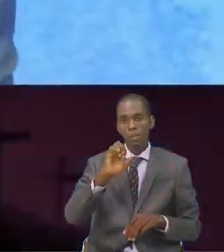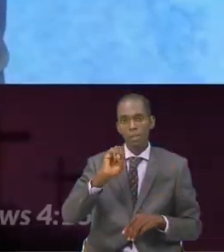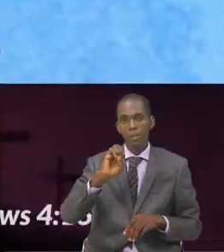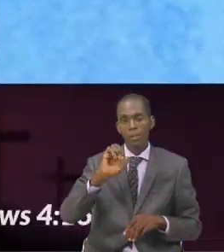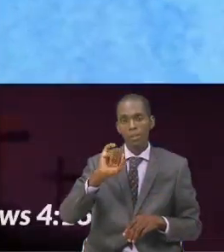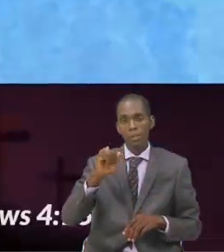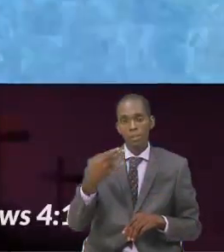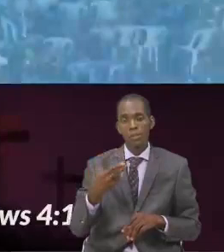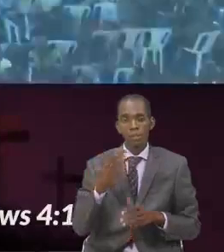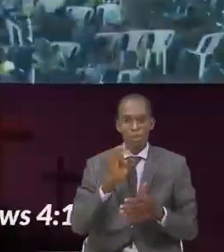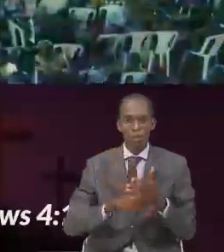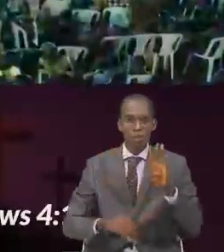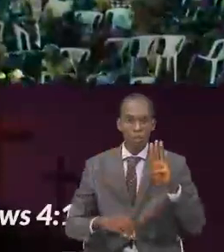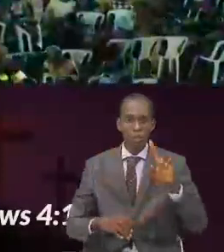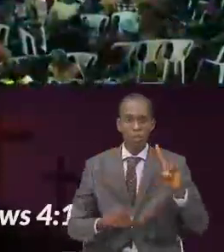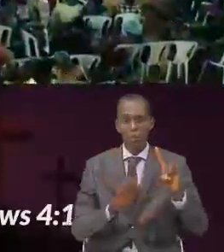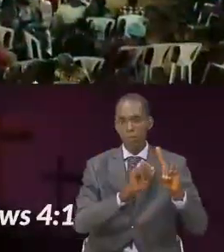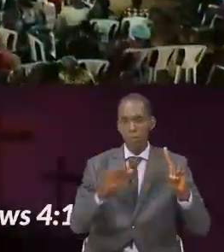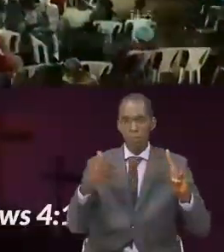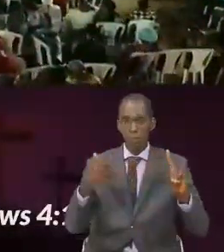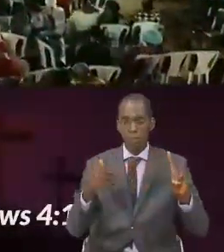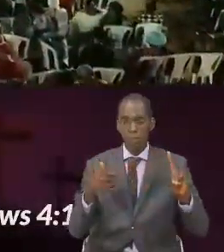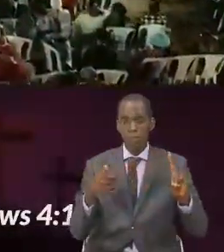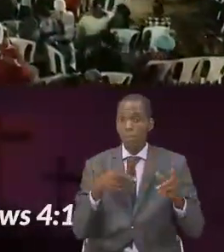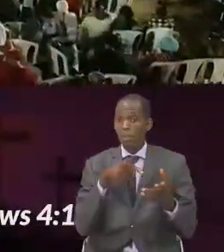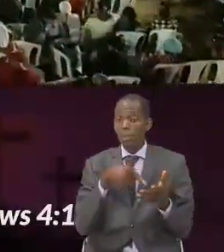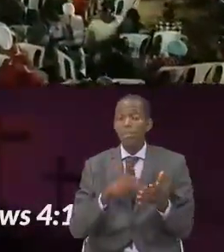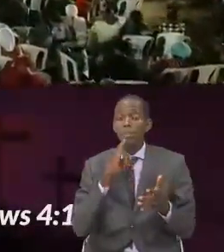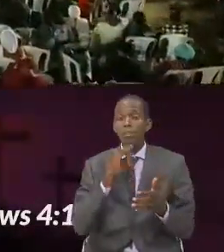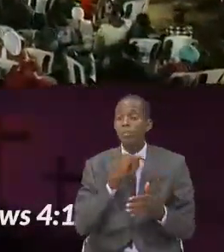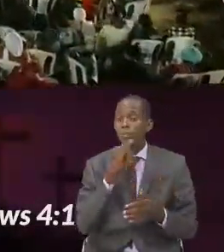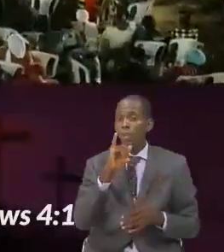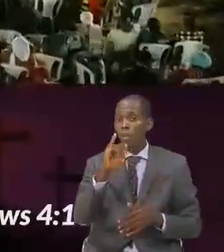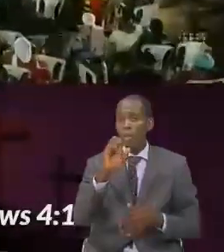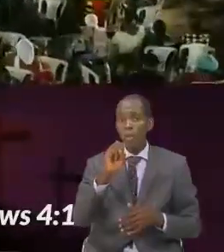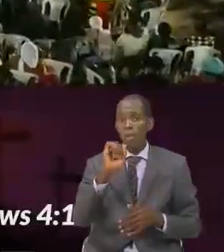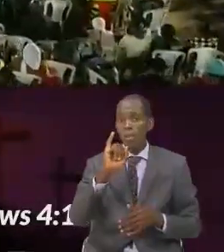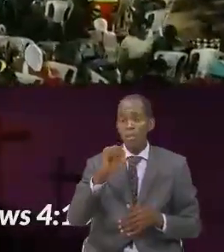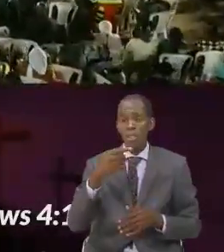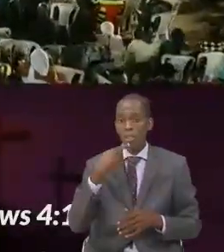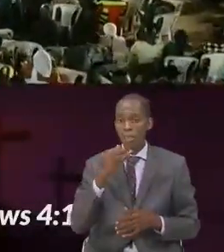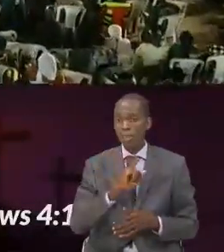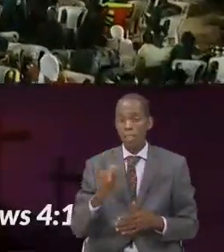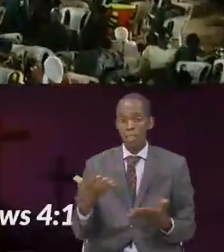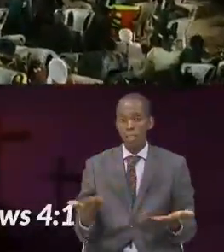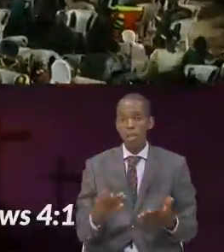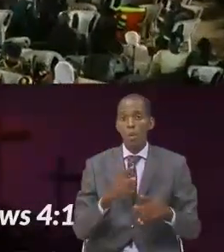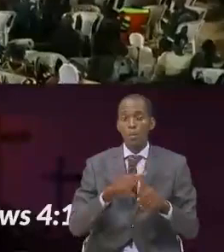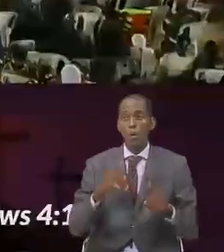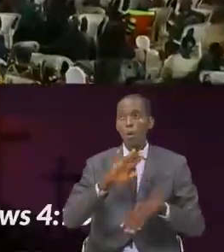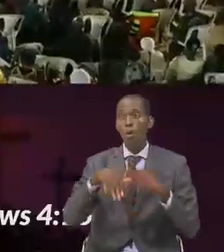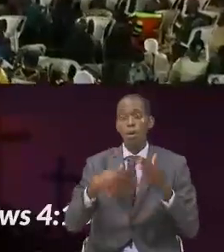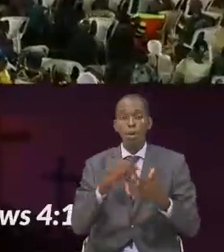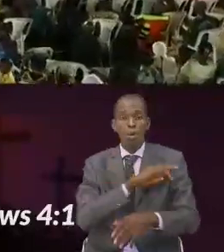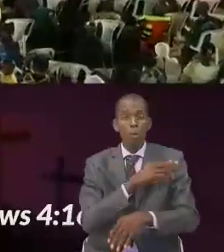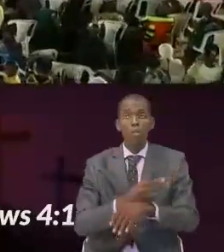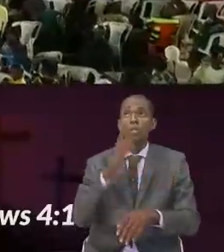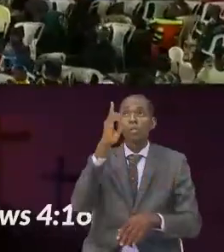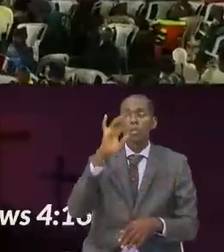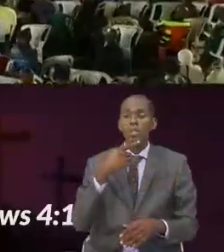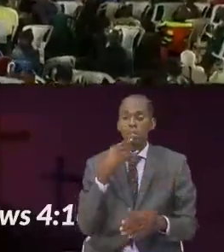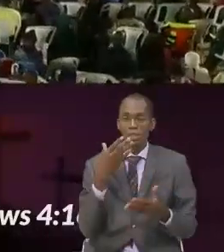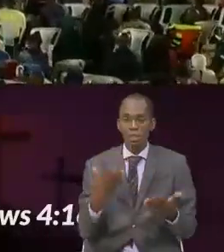41, I'm reading from verse 10. In Isaiah chapter 41, this is not Isaiah talking, this is